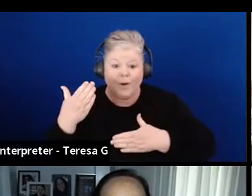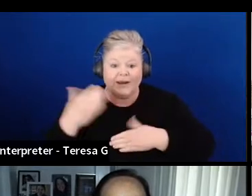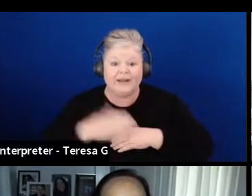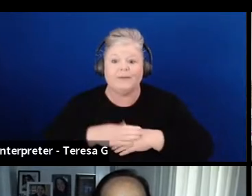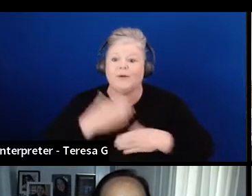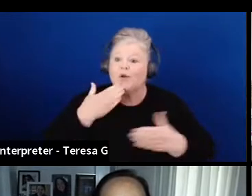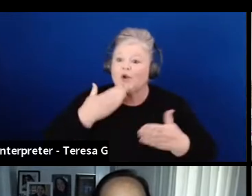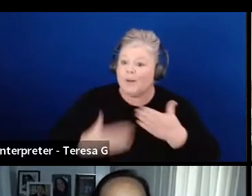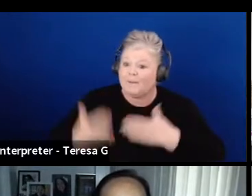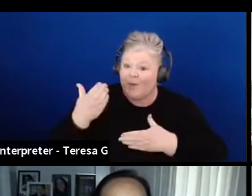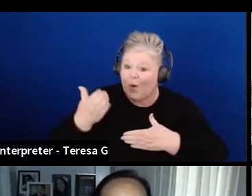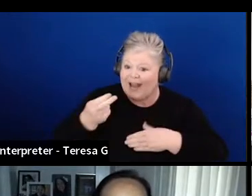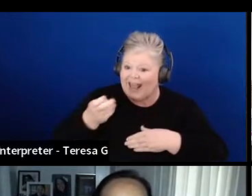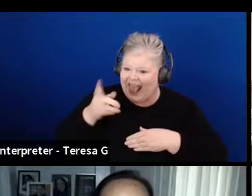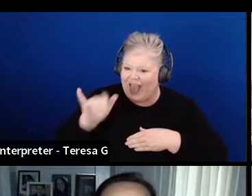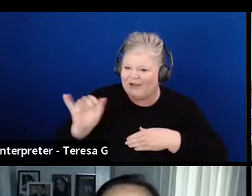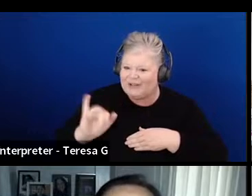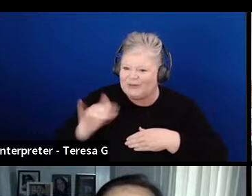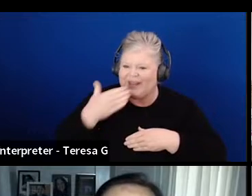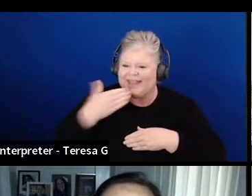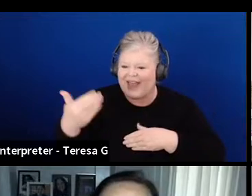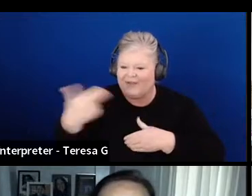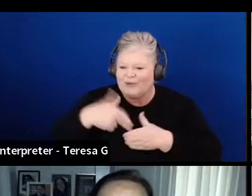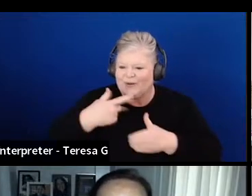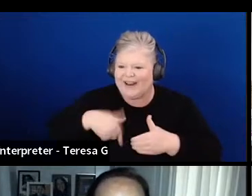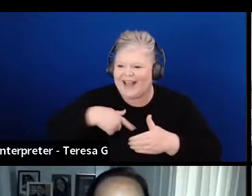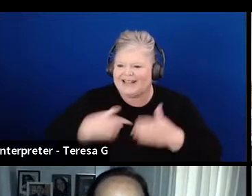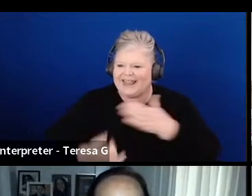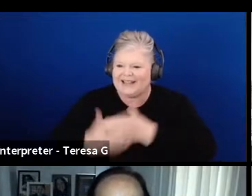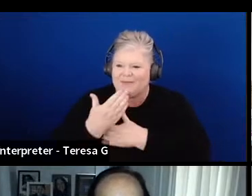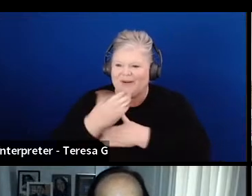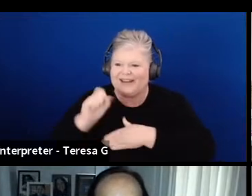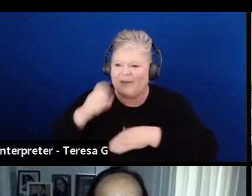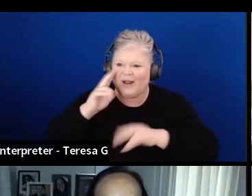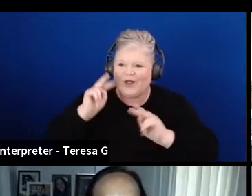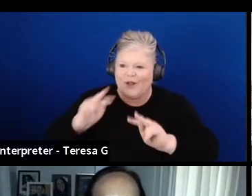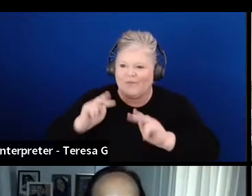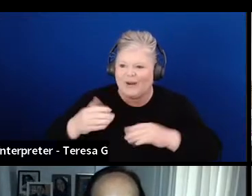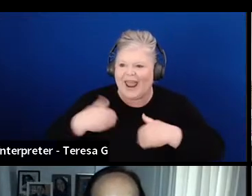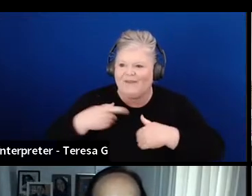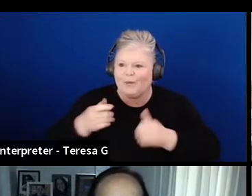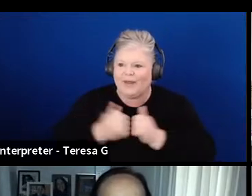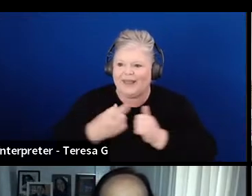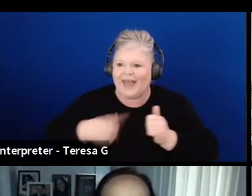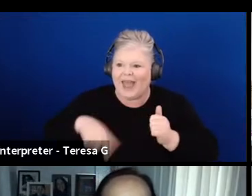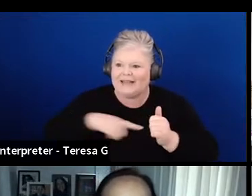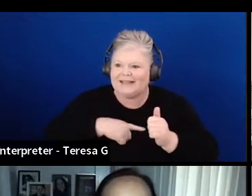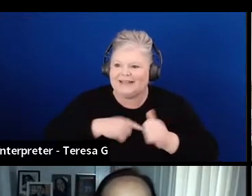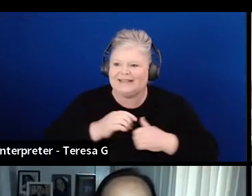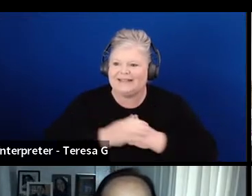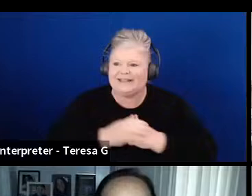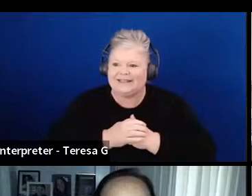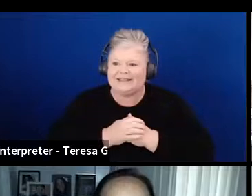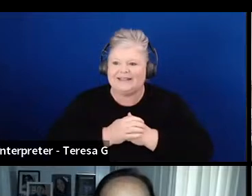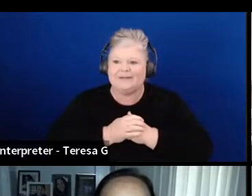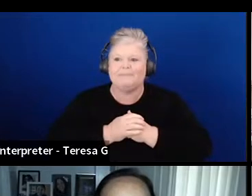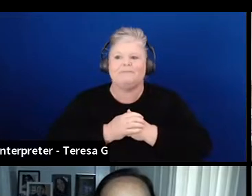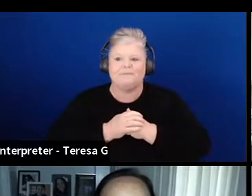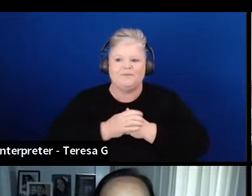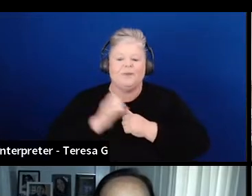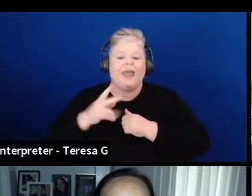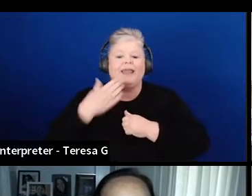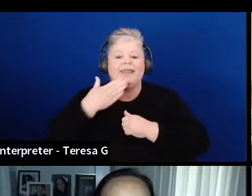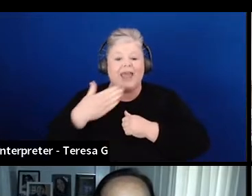morning to you too, Harry. Thank you for joining us this morning. We look forward to having you with us. Okay. Thank you for the